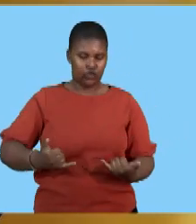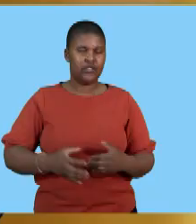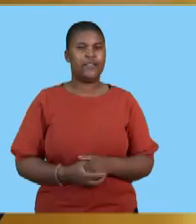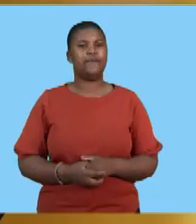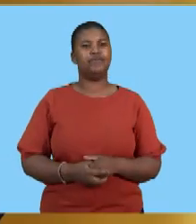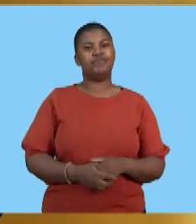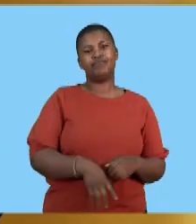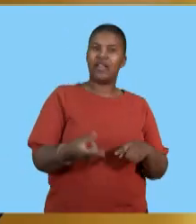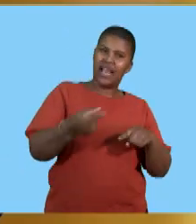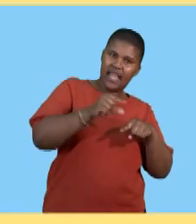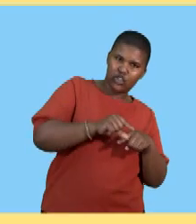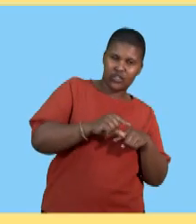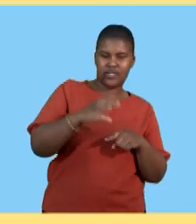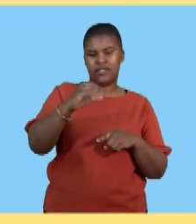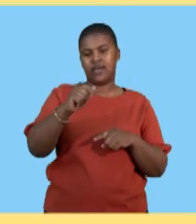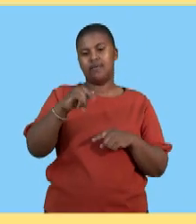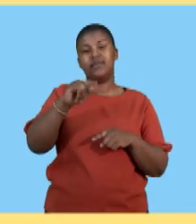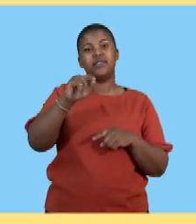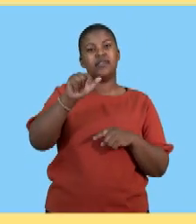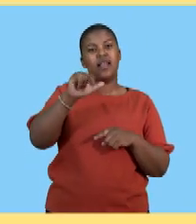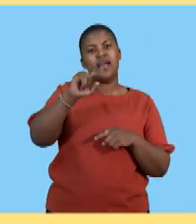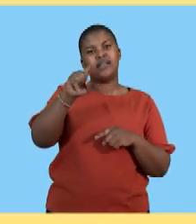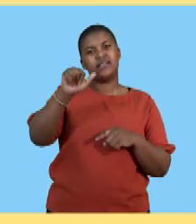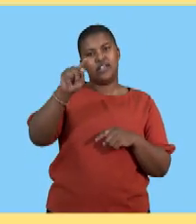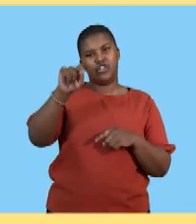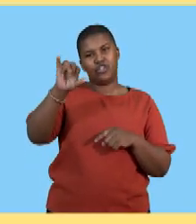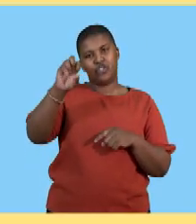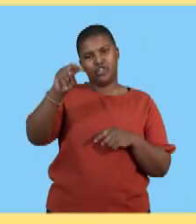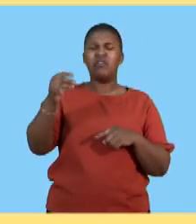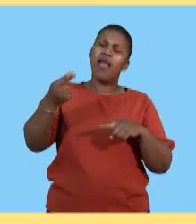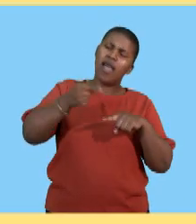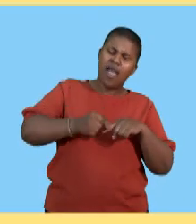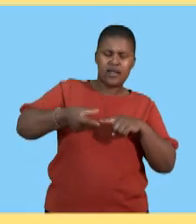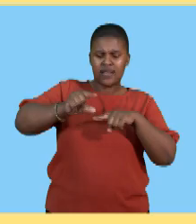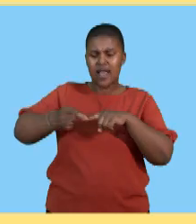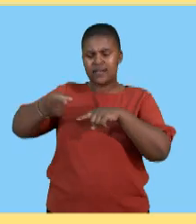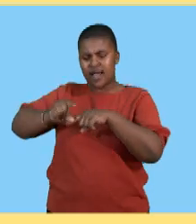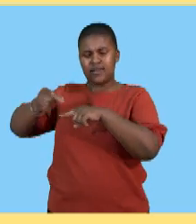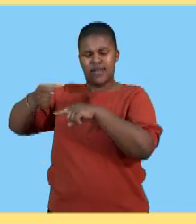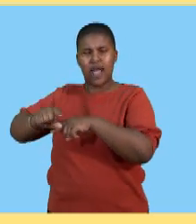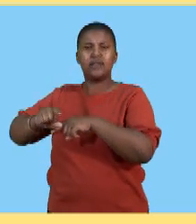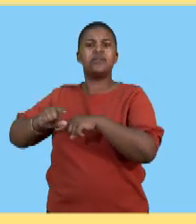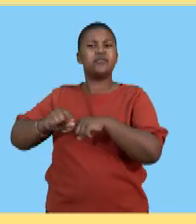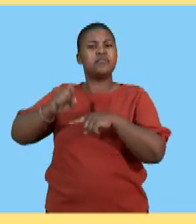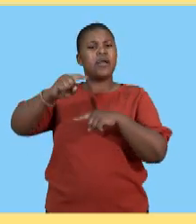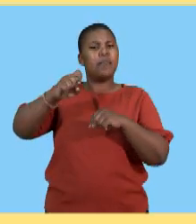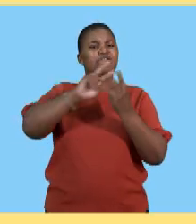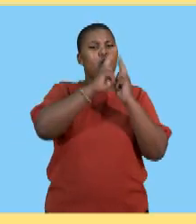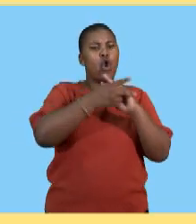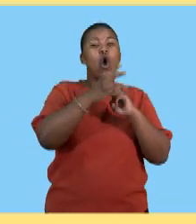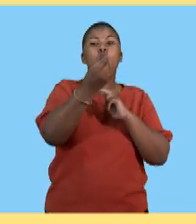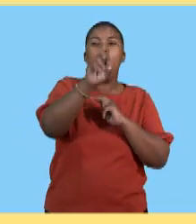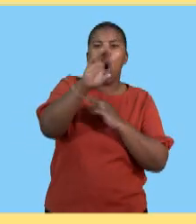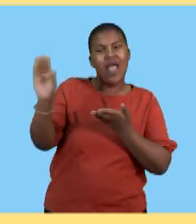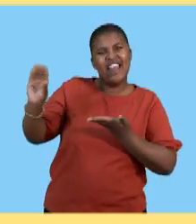class. Interest capitalization. It is the process of adding accumulated interest to the principal amount of the